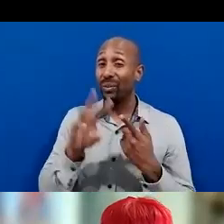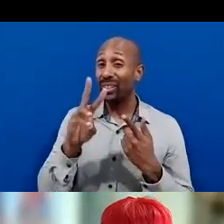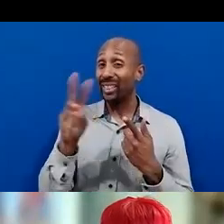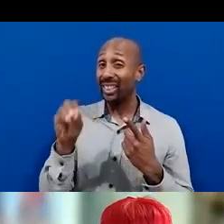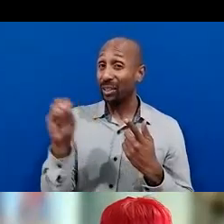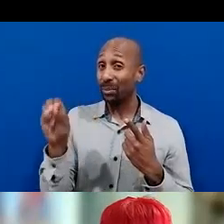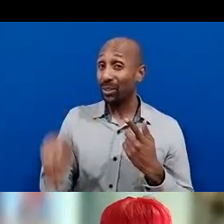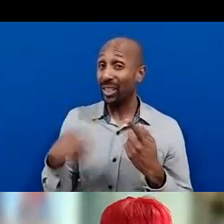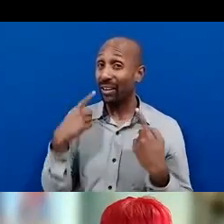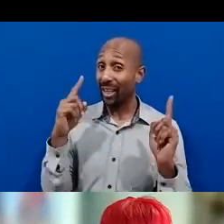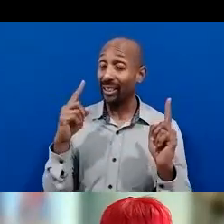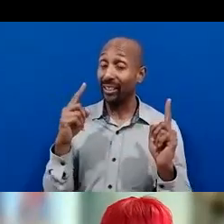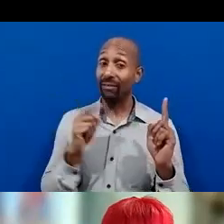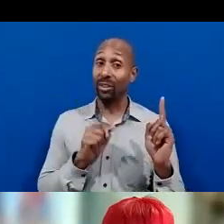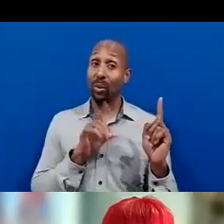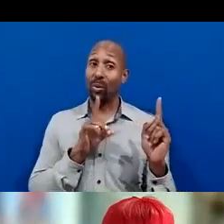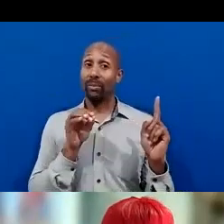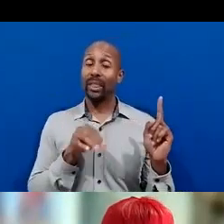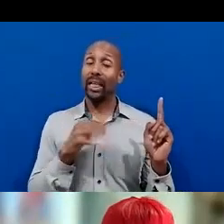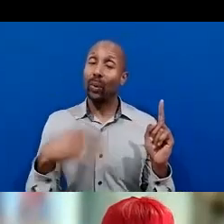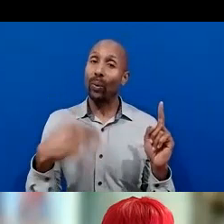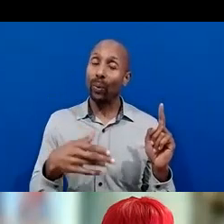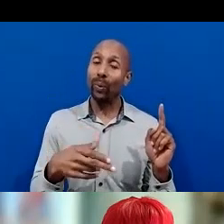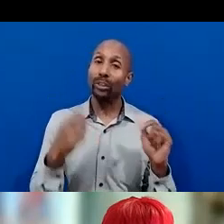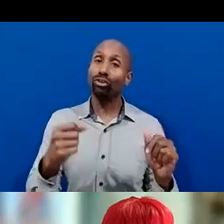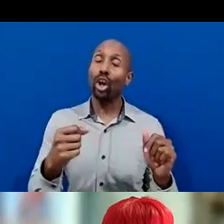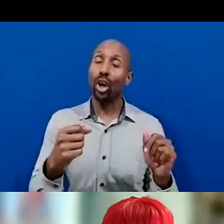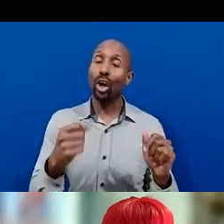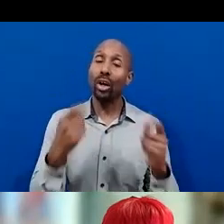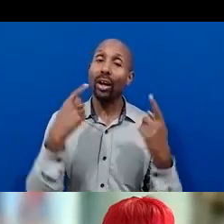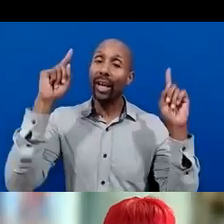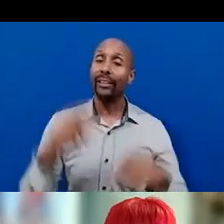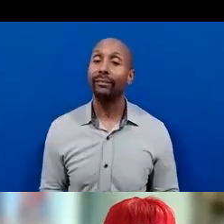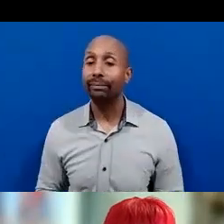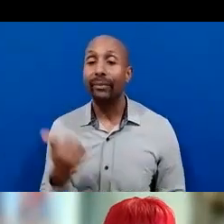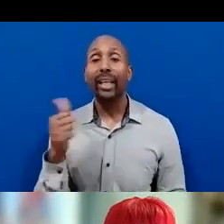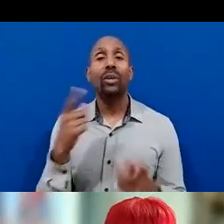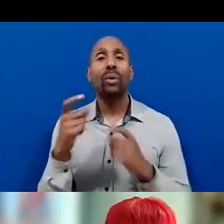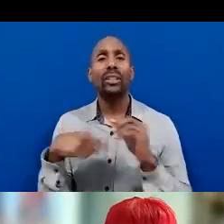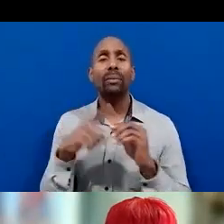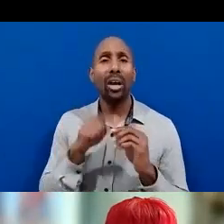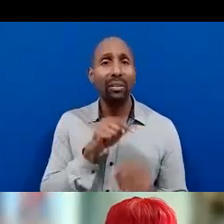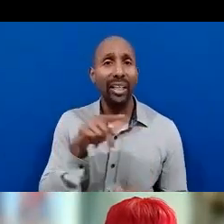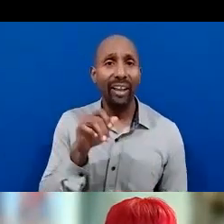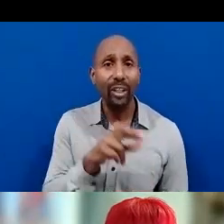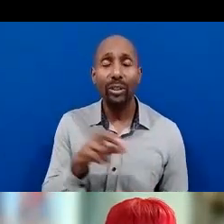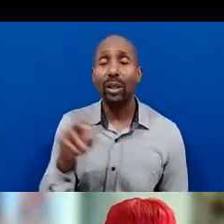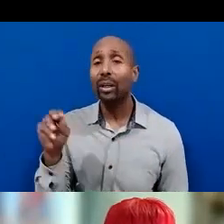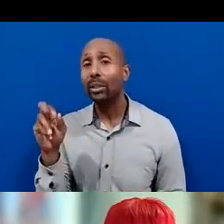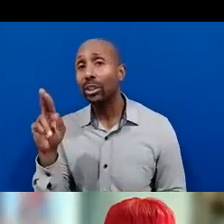All right, Moderna has already asked for FDA approval, emergency use